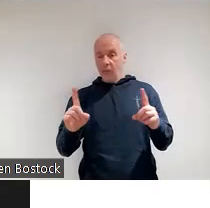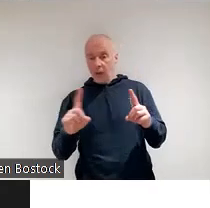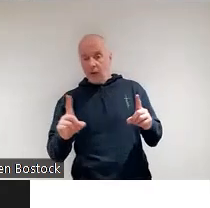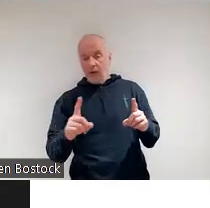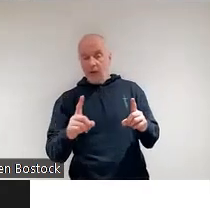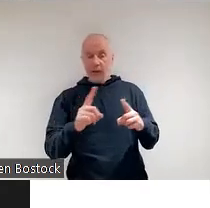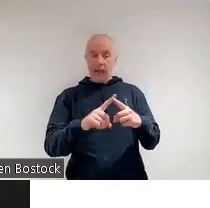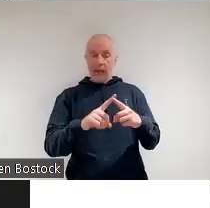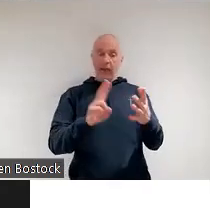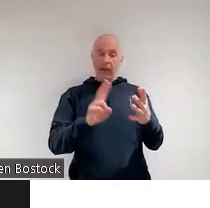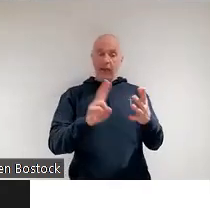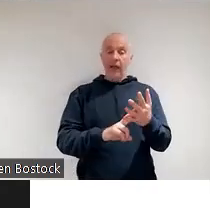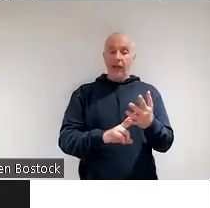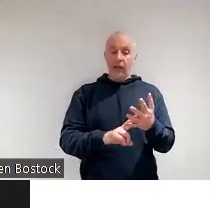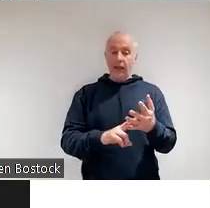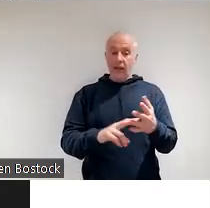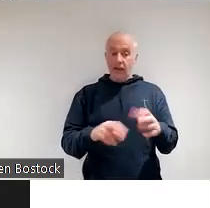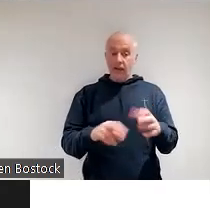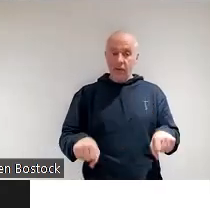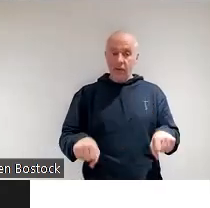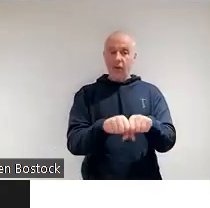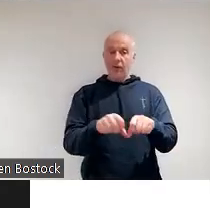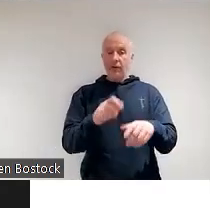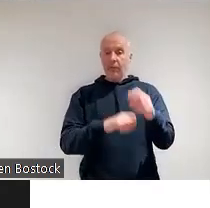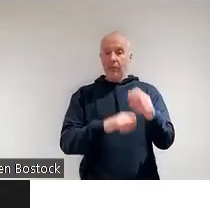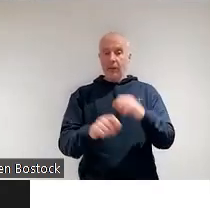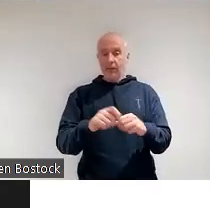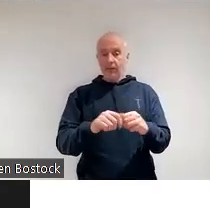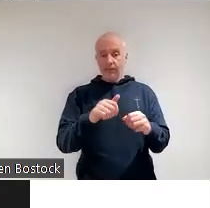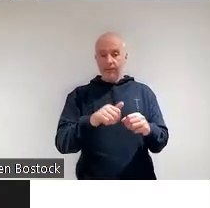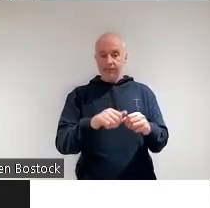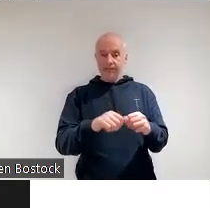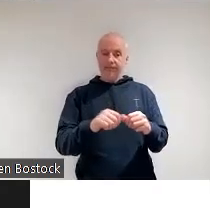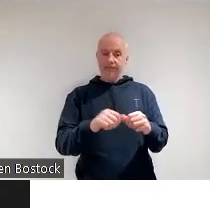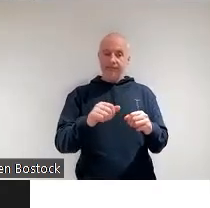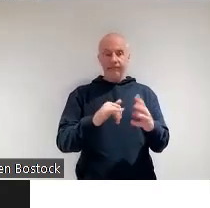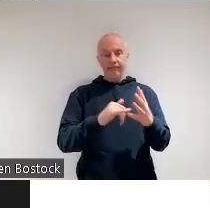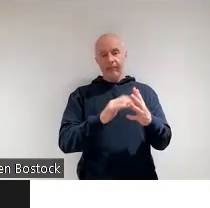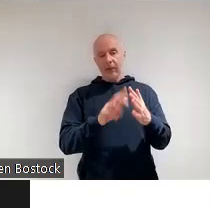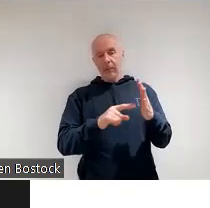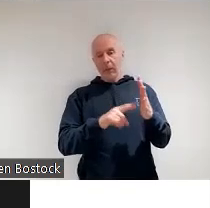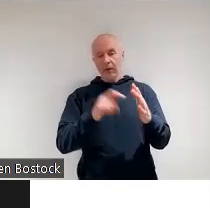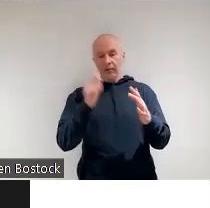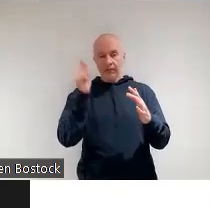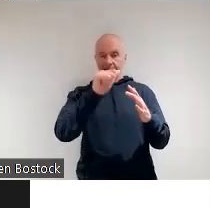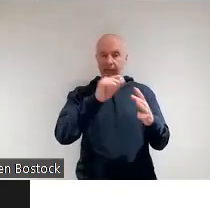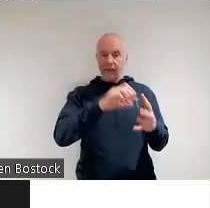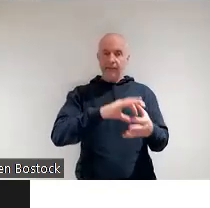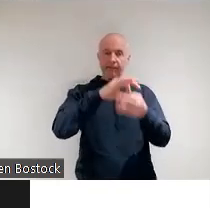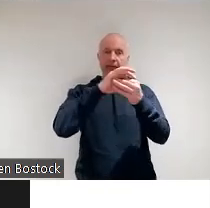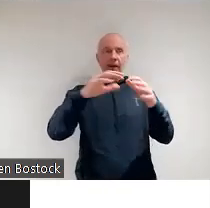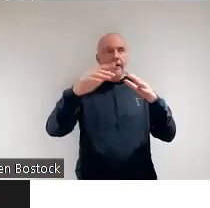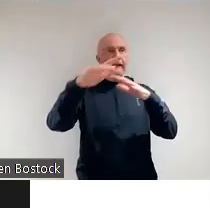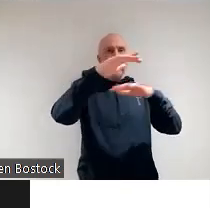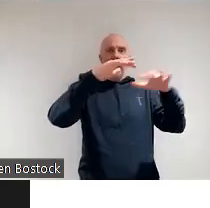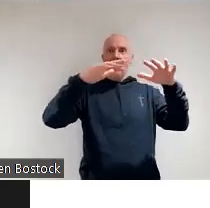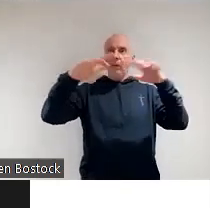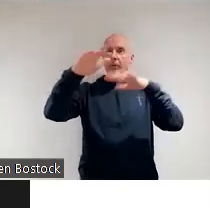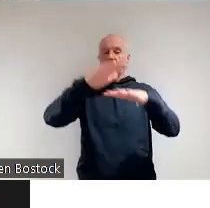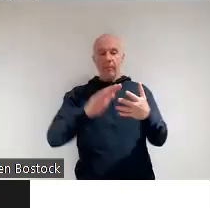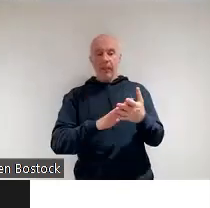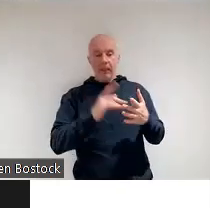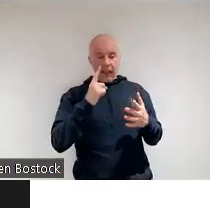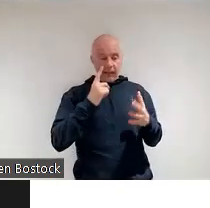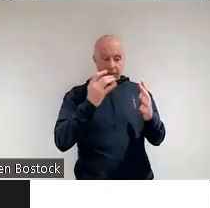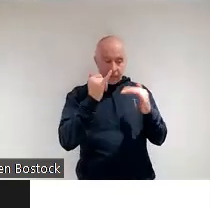chargers becomes smarter and smarter. We want to connect them to the cloud. We want to connect them to the cloud so we can monitor them, we can